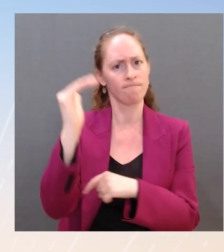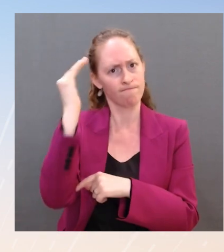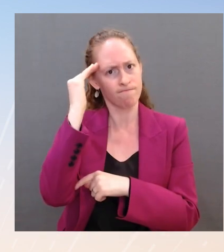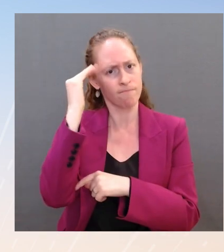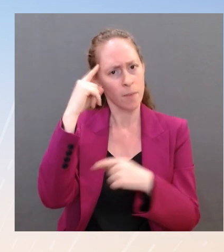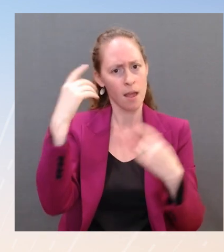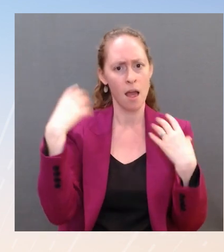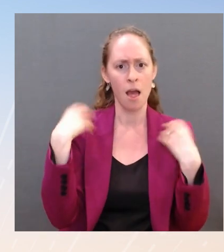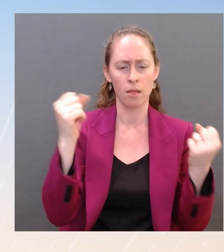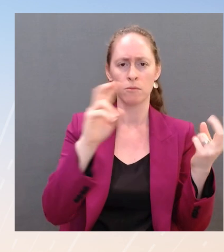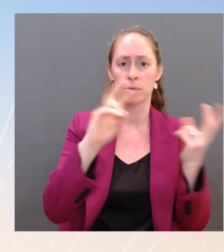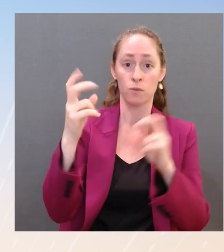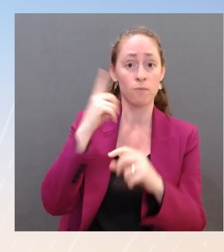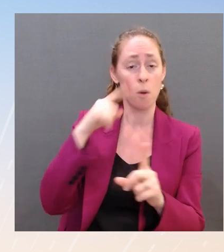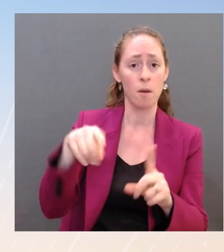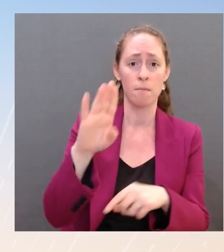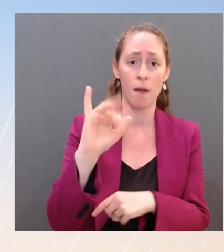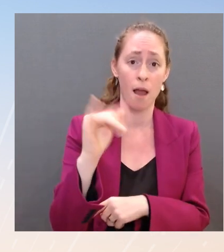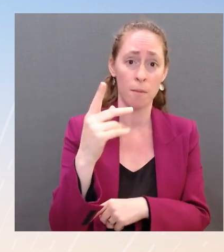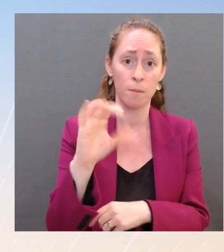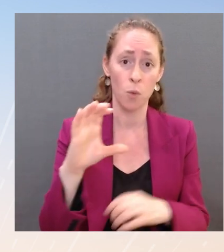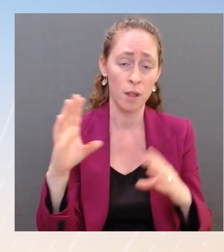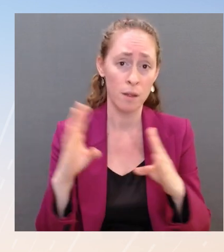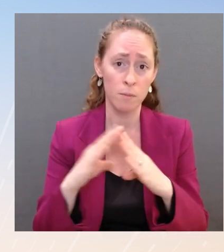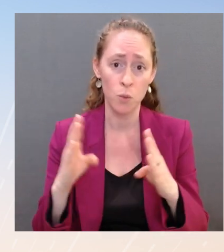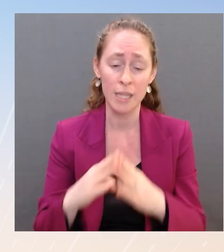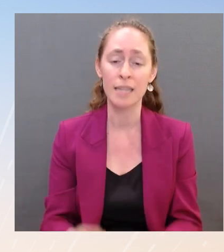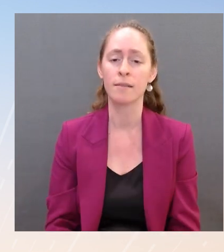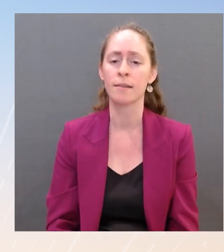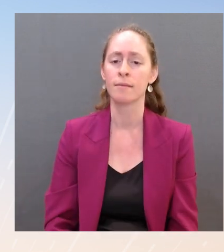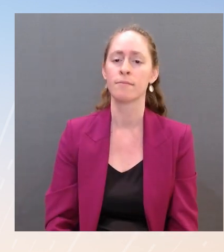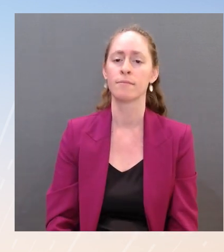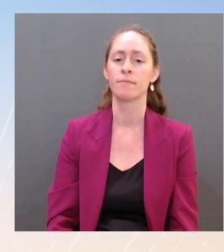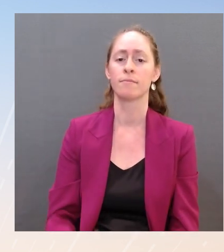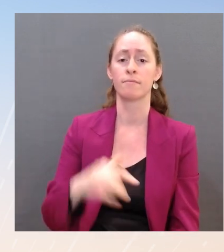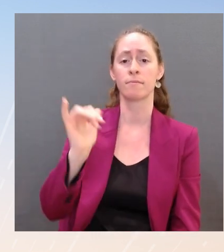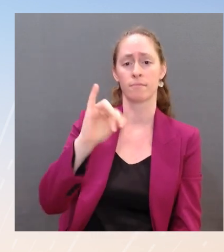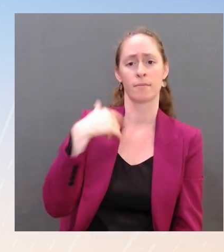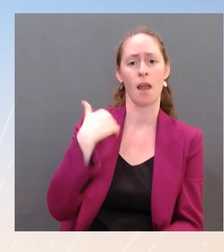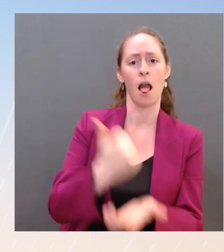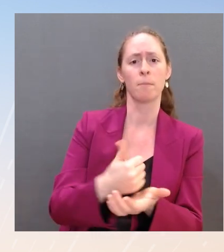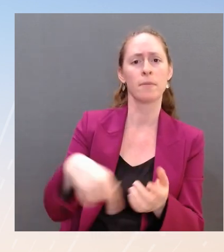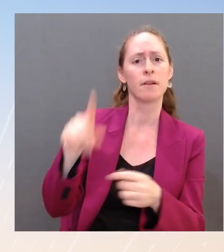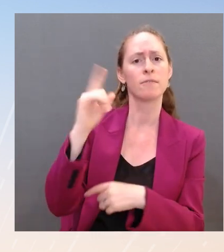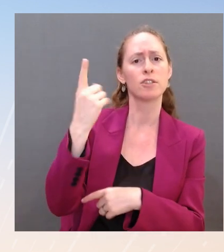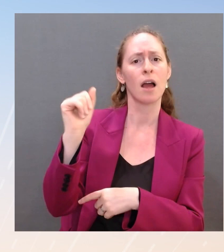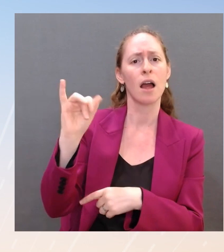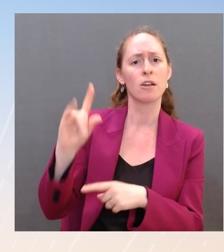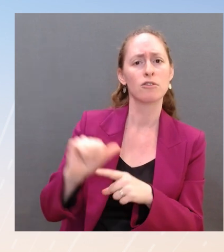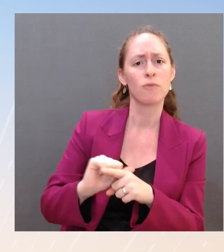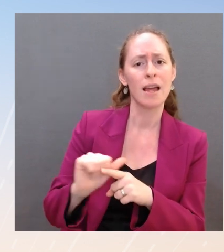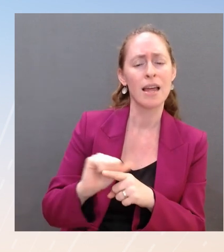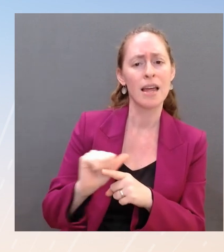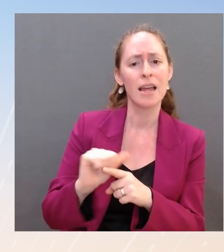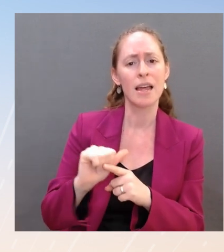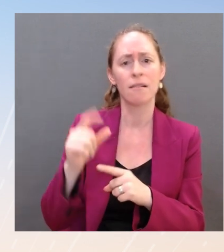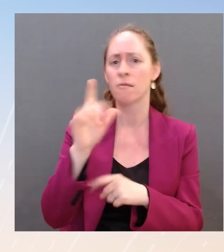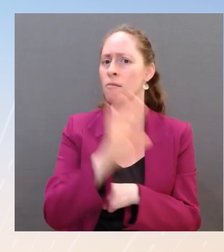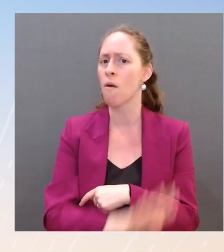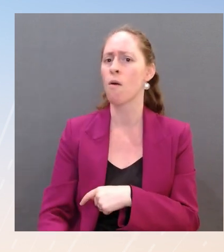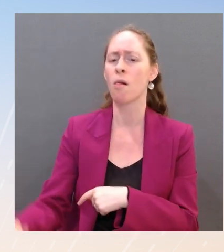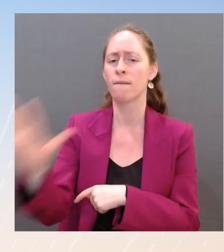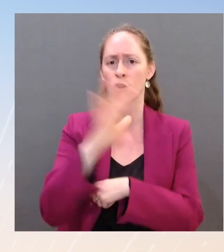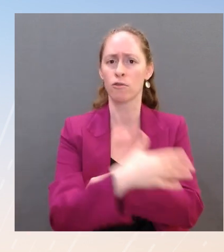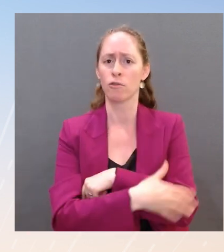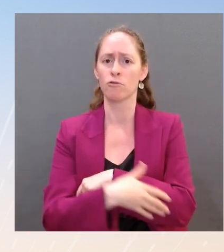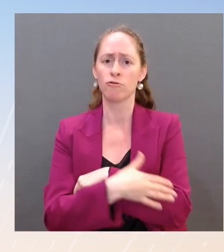aid training to coaches and trainers across the country. I am the president of my school's mental health club. I'm providing